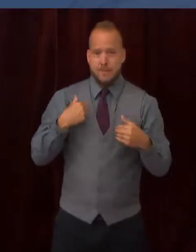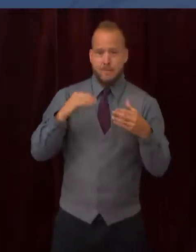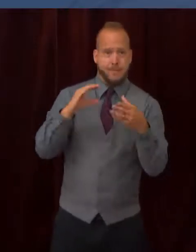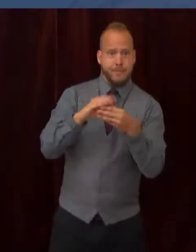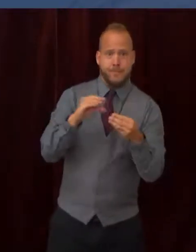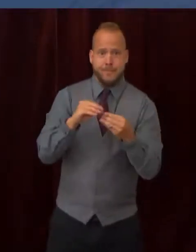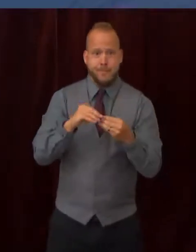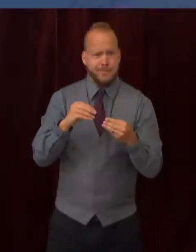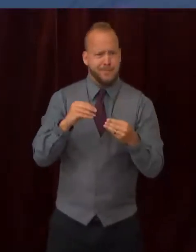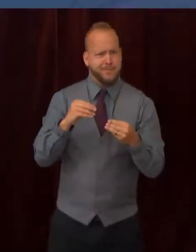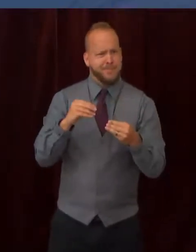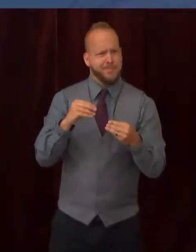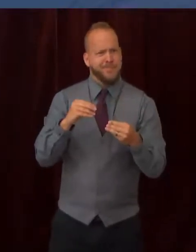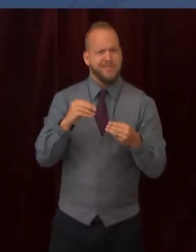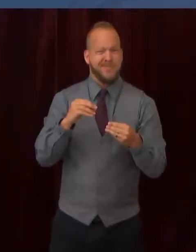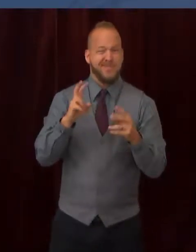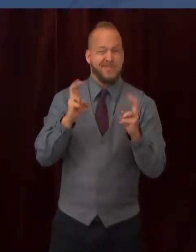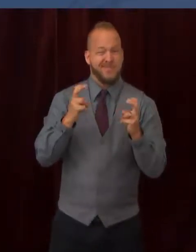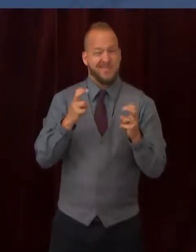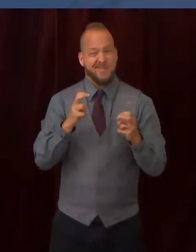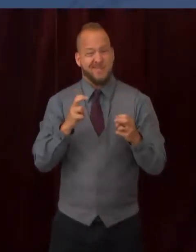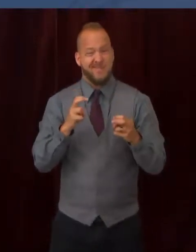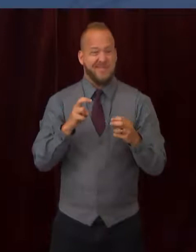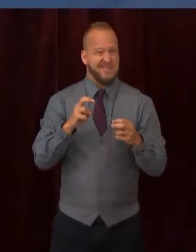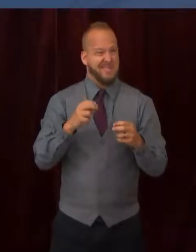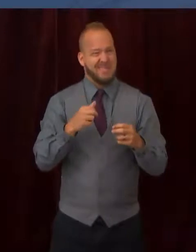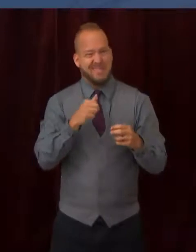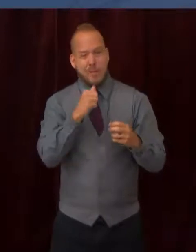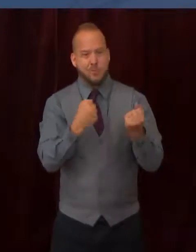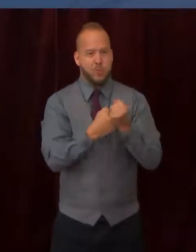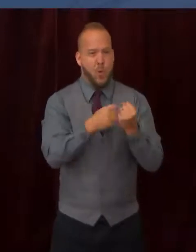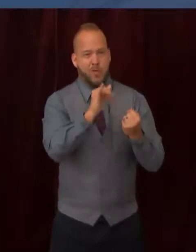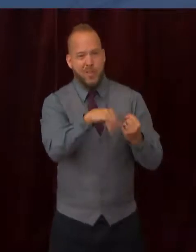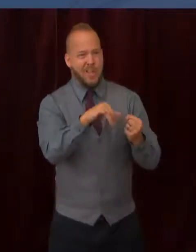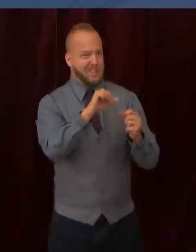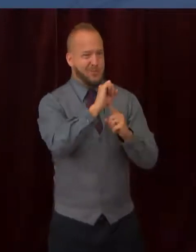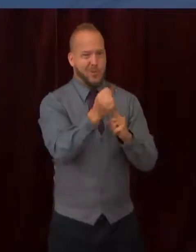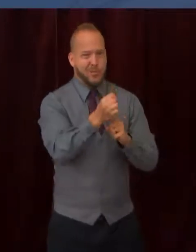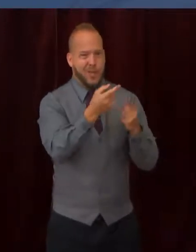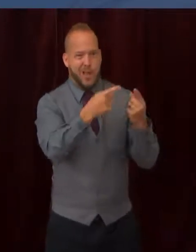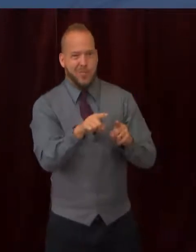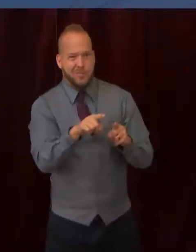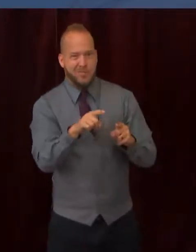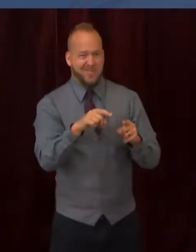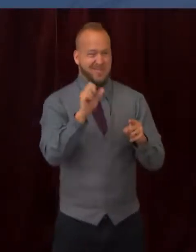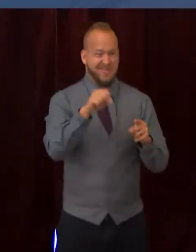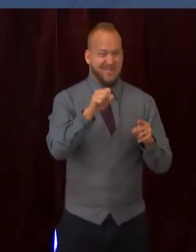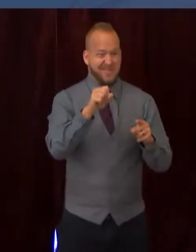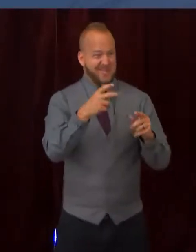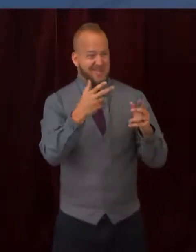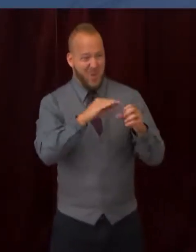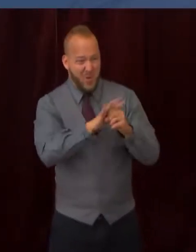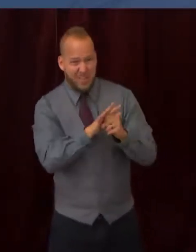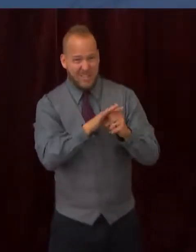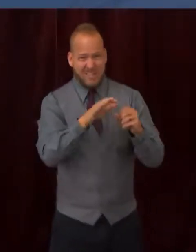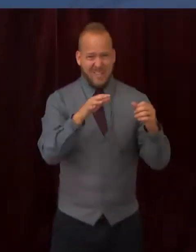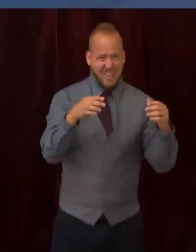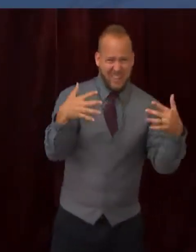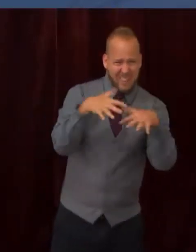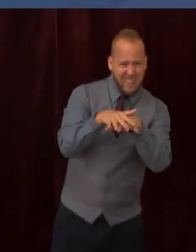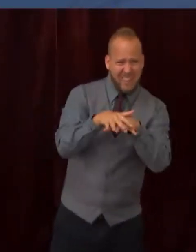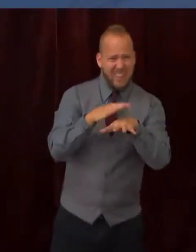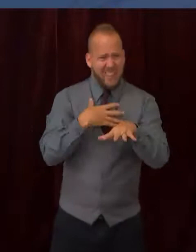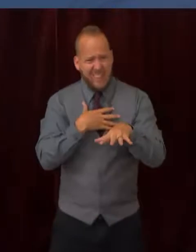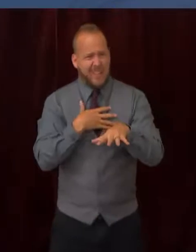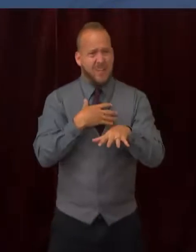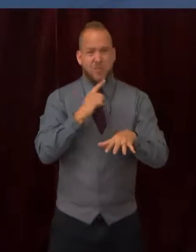close to our heart. I kind of broke down a few minutes ago because I remembered the night violence took Martin Luther King. And I